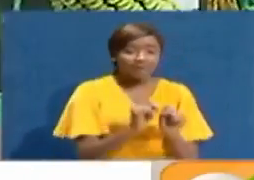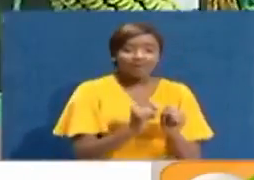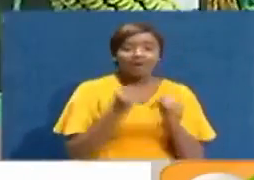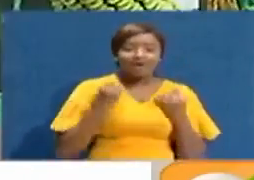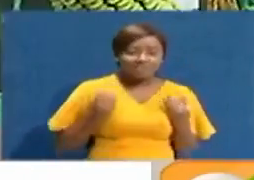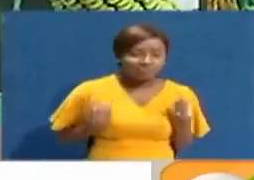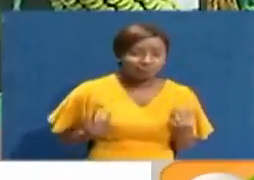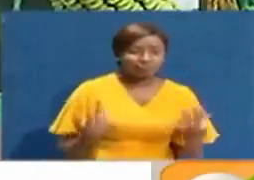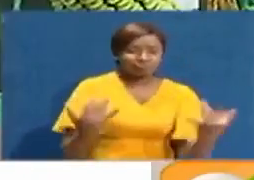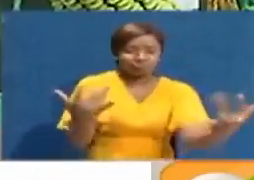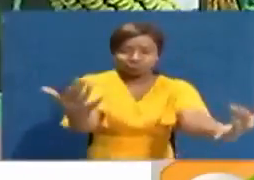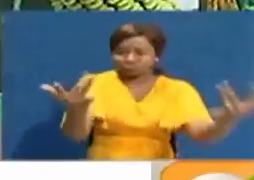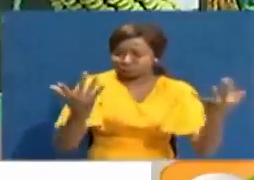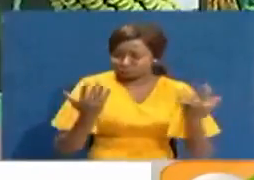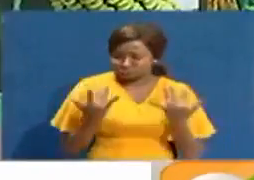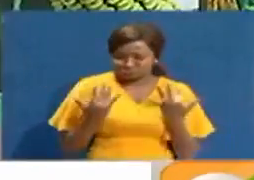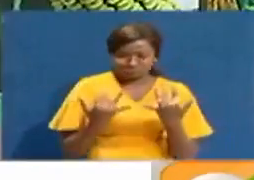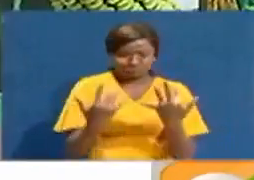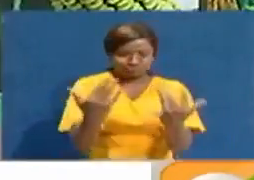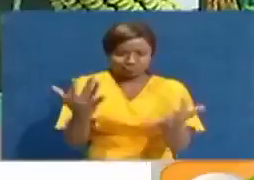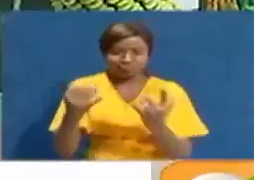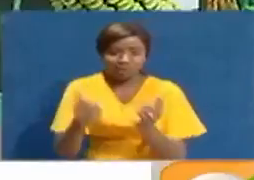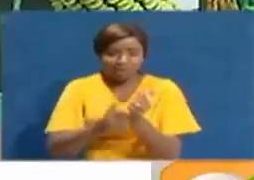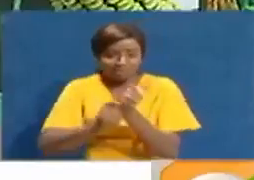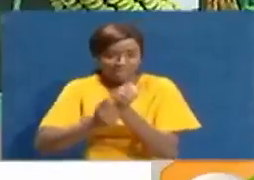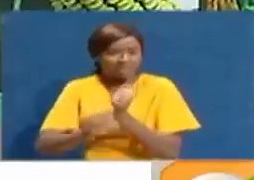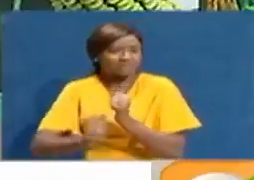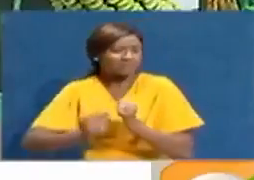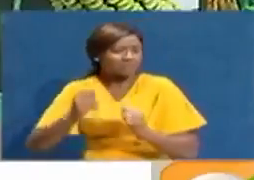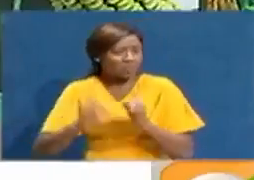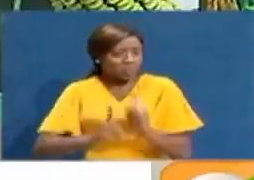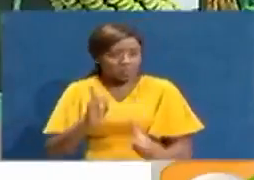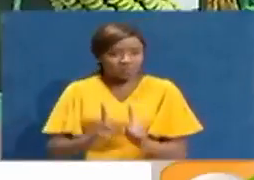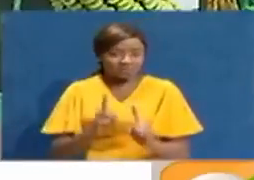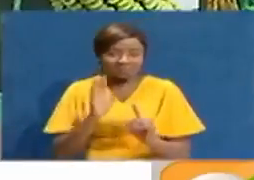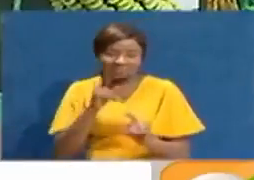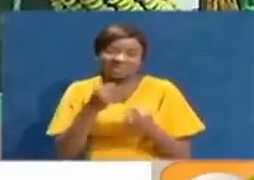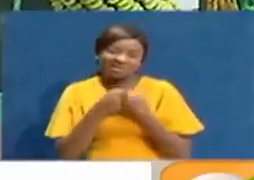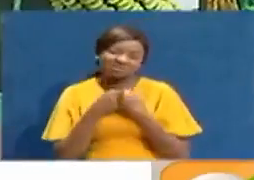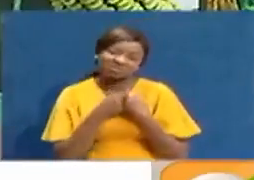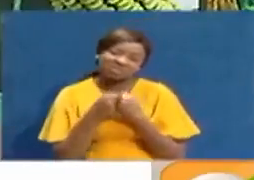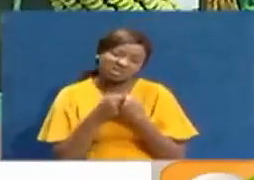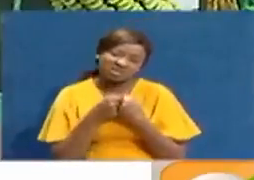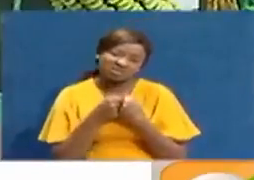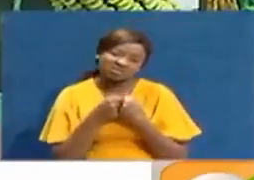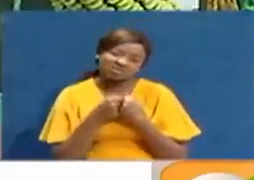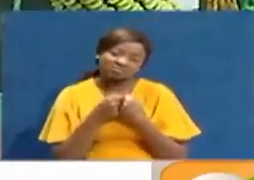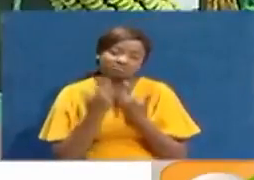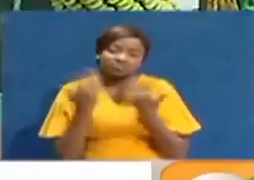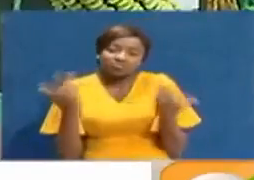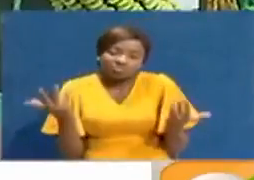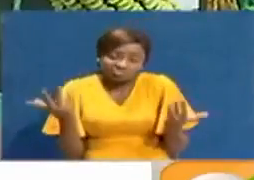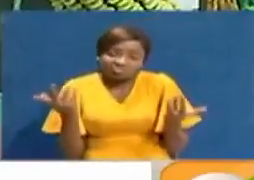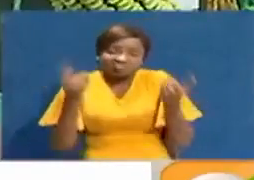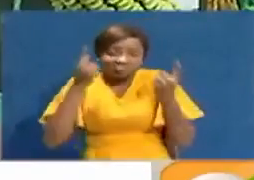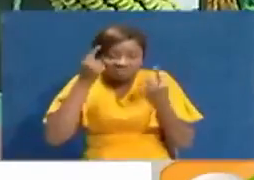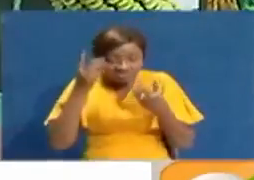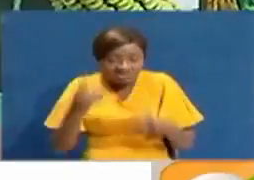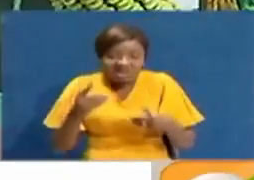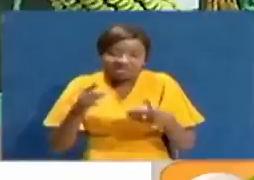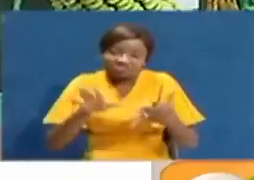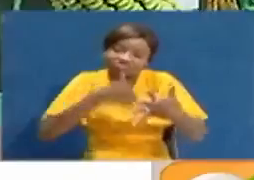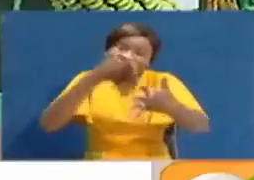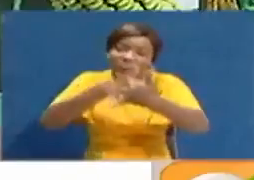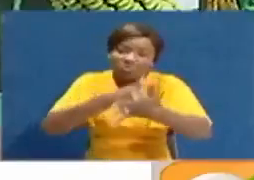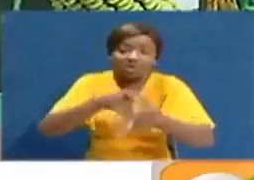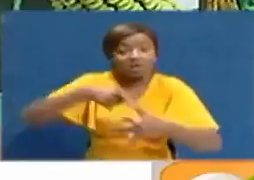of the plantations has posed a challenge, and that they're trying not to use excessive force and so have had to put in the